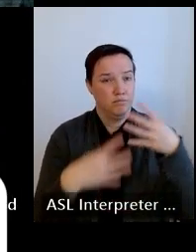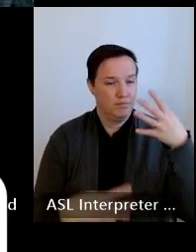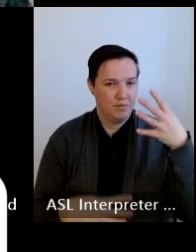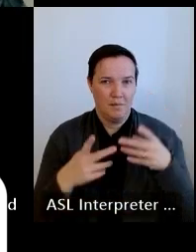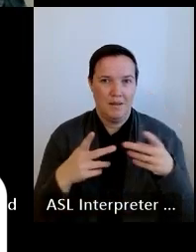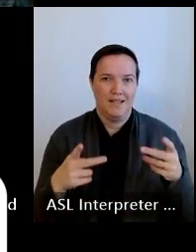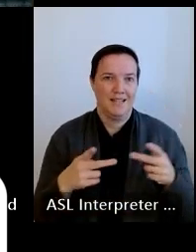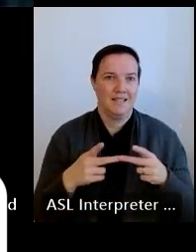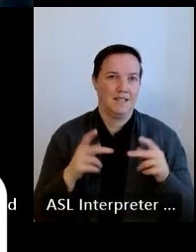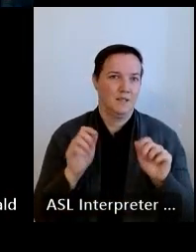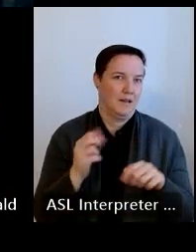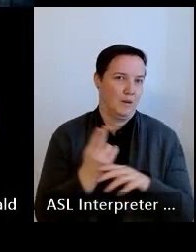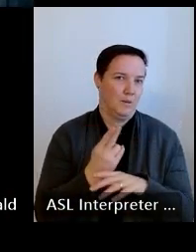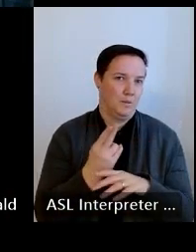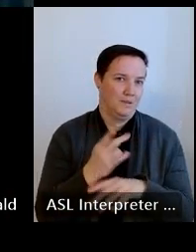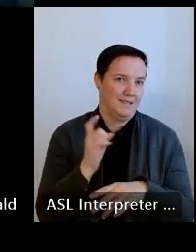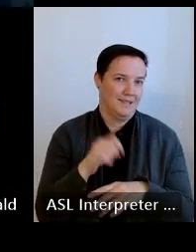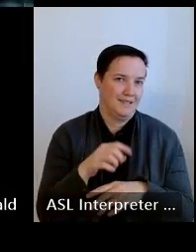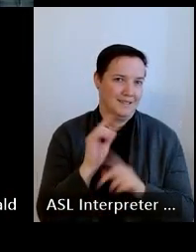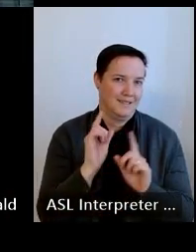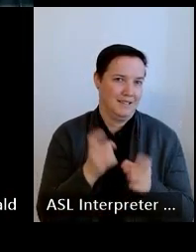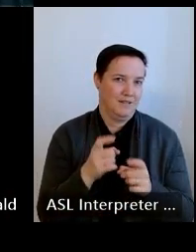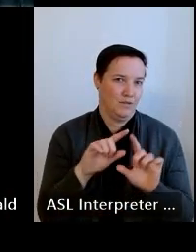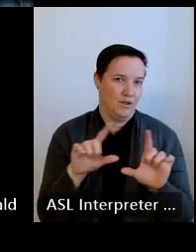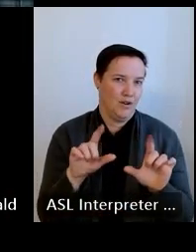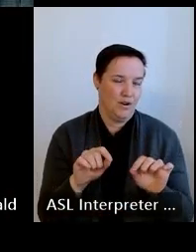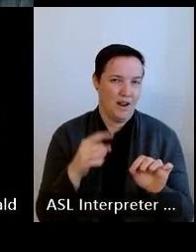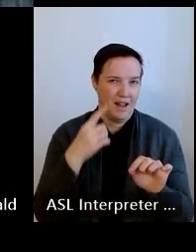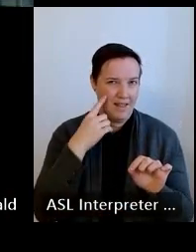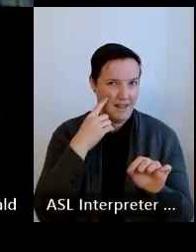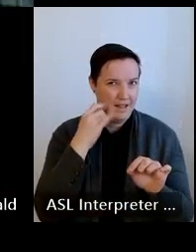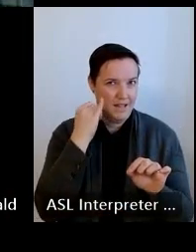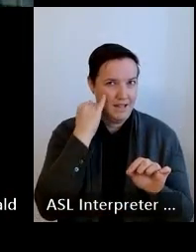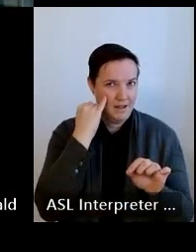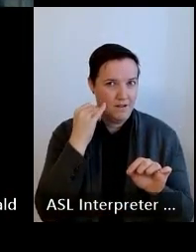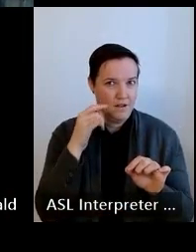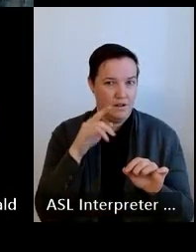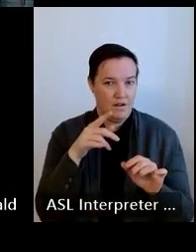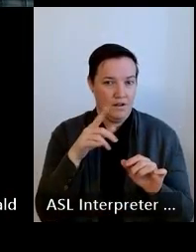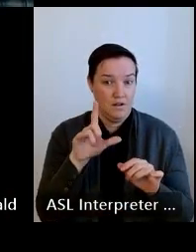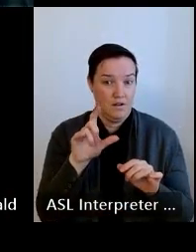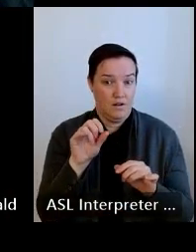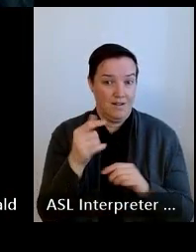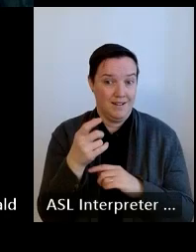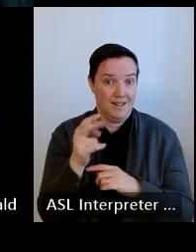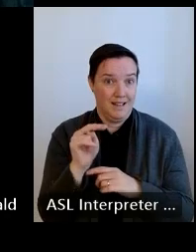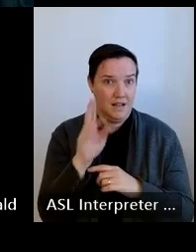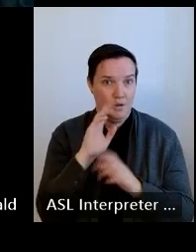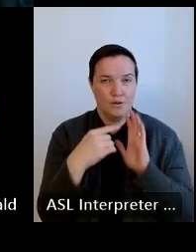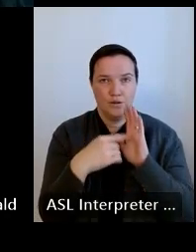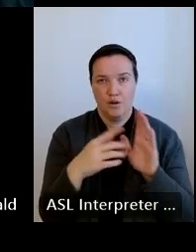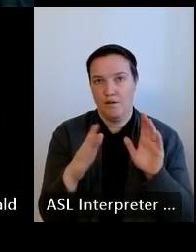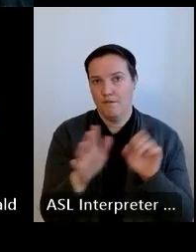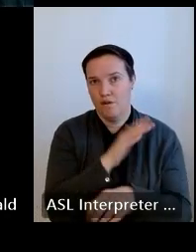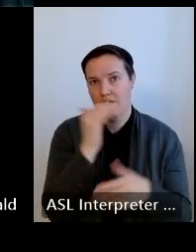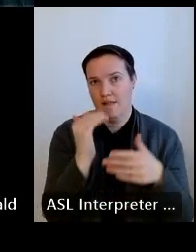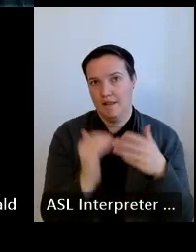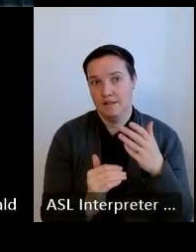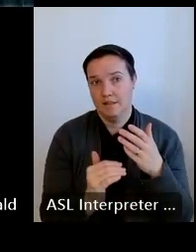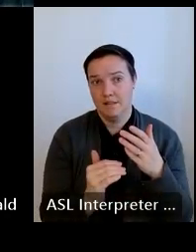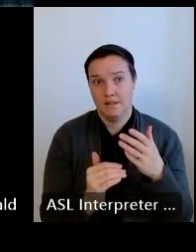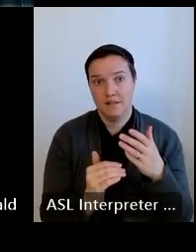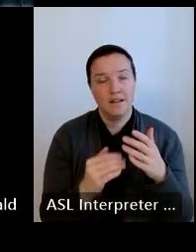where you could use it. I believe when you log in, it will give you a full listing of it. So it's